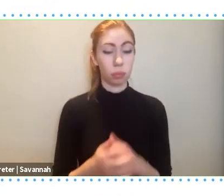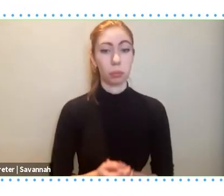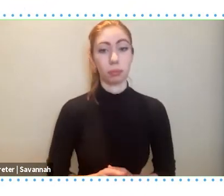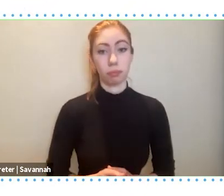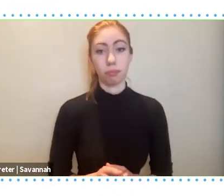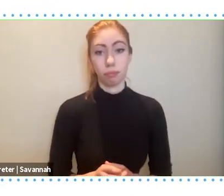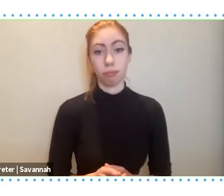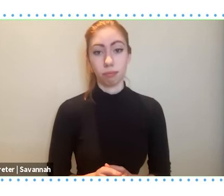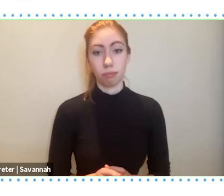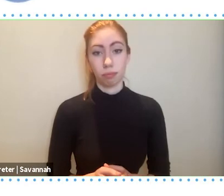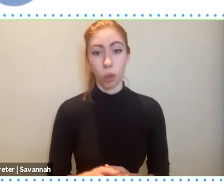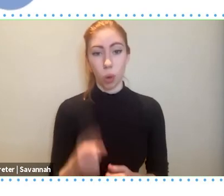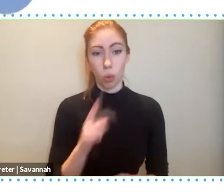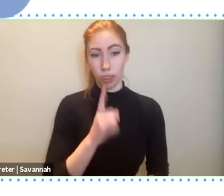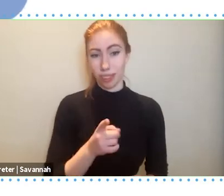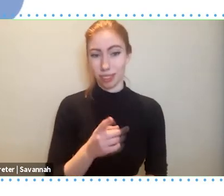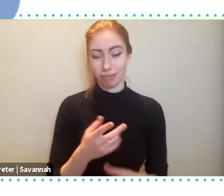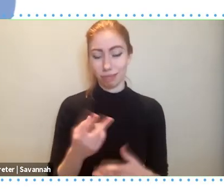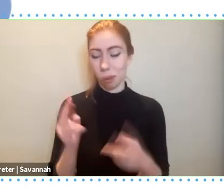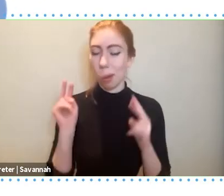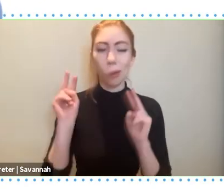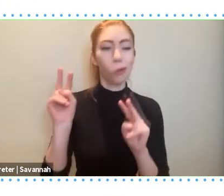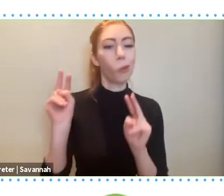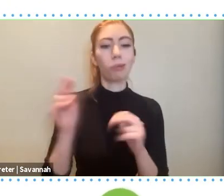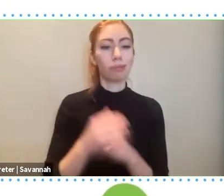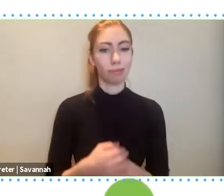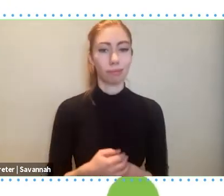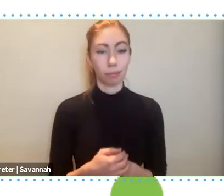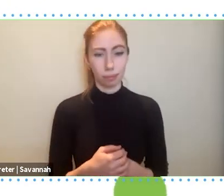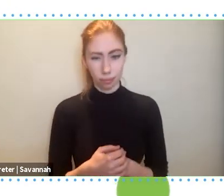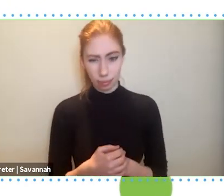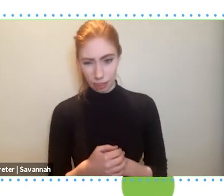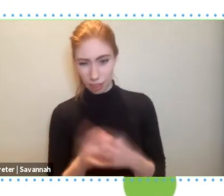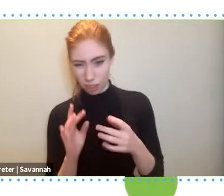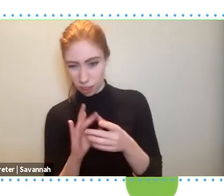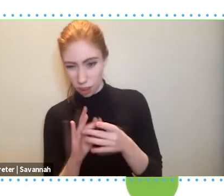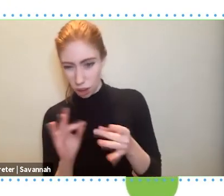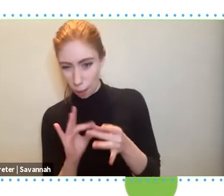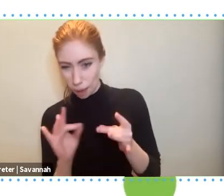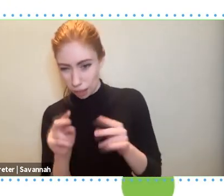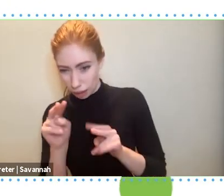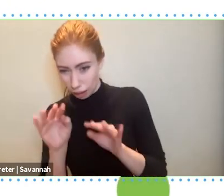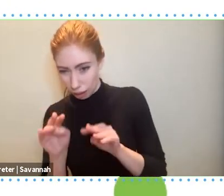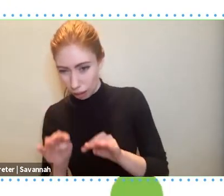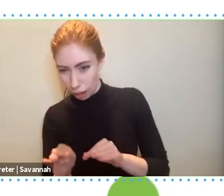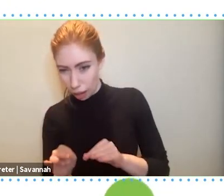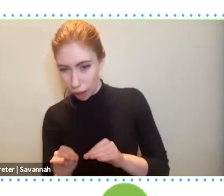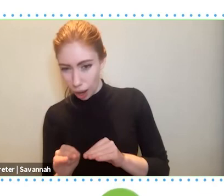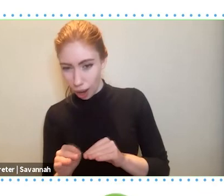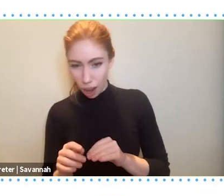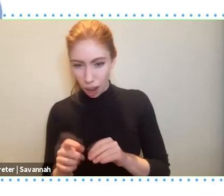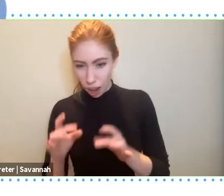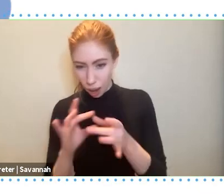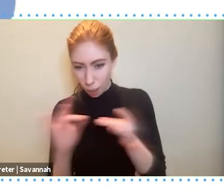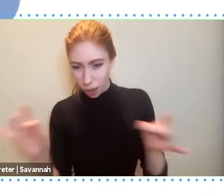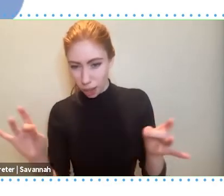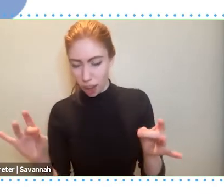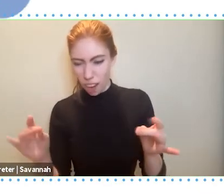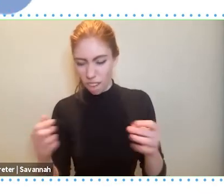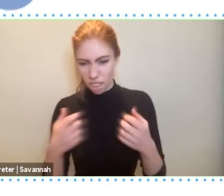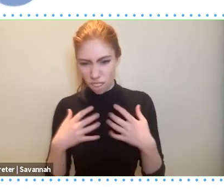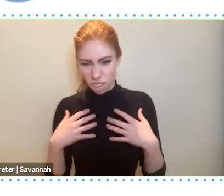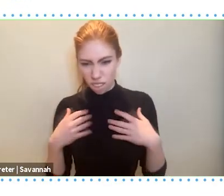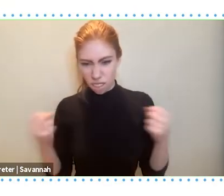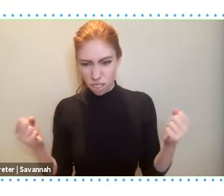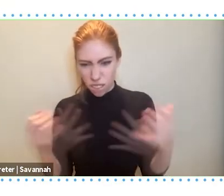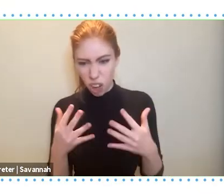look forward. I actually just saw something in the comments saying, maybe there's a need to bust through the fear. So I love that, like just kind of really looking at things. And